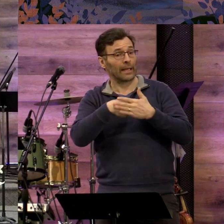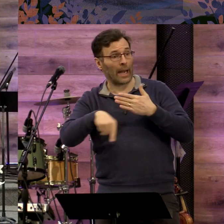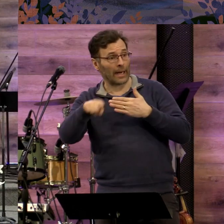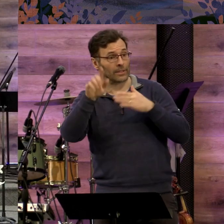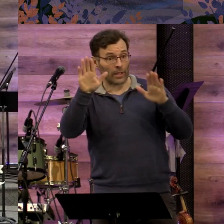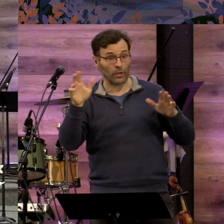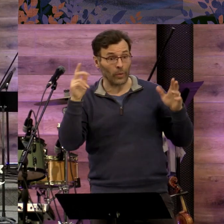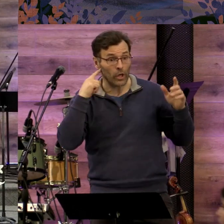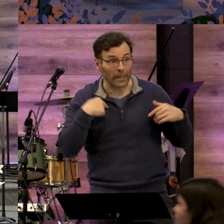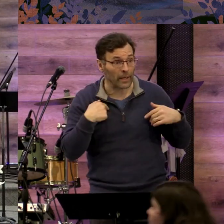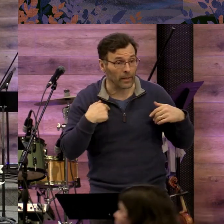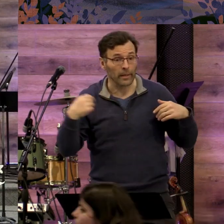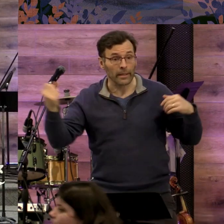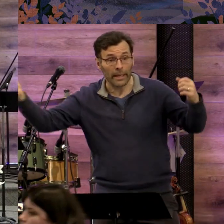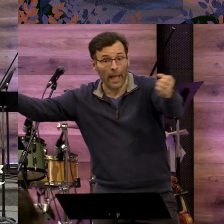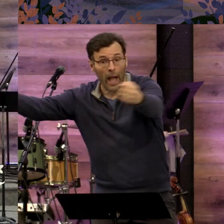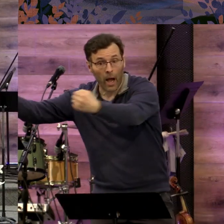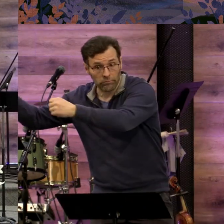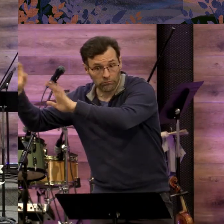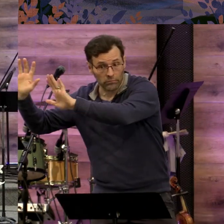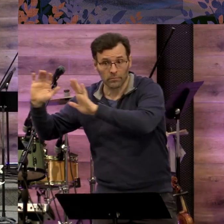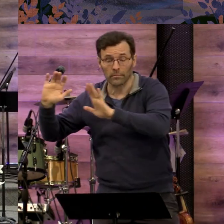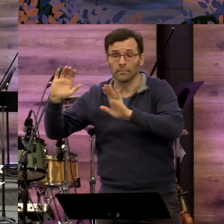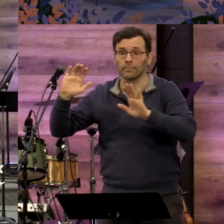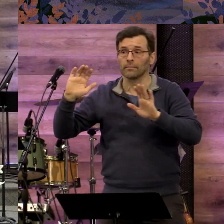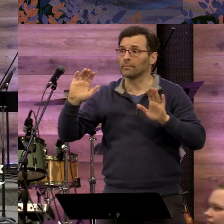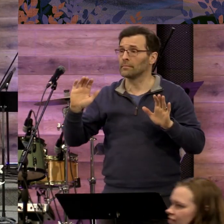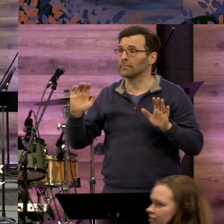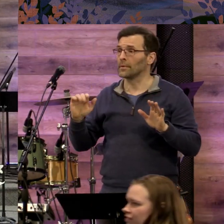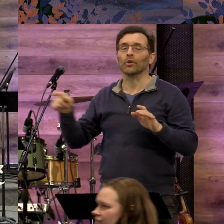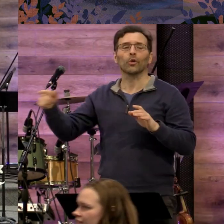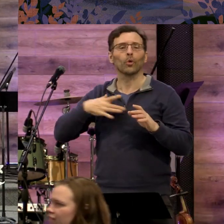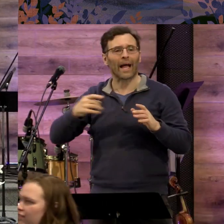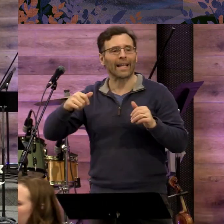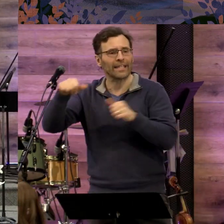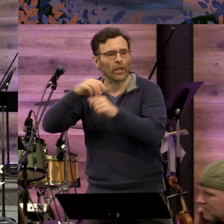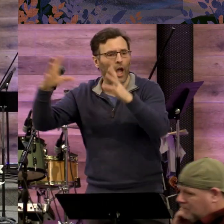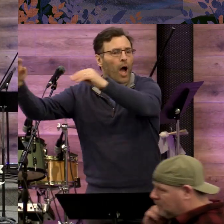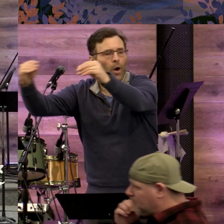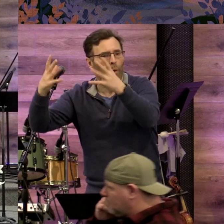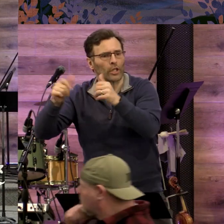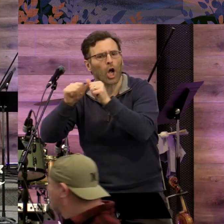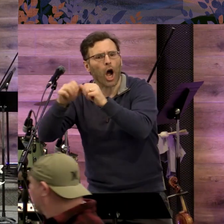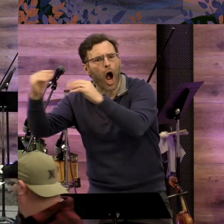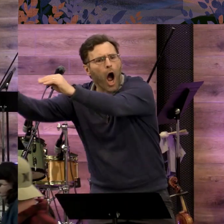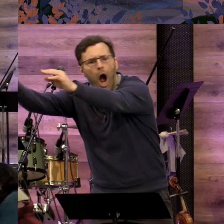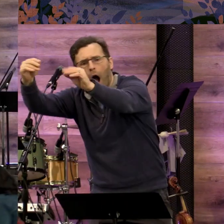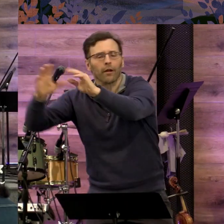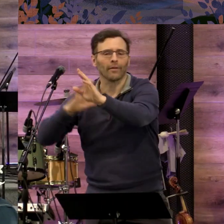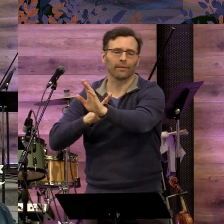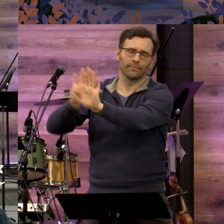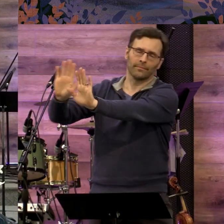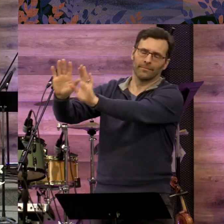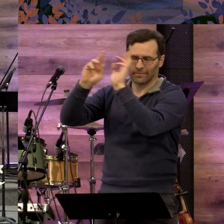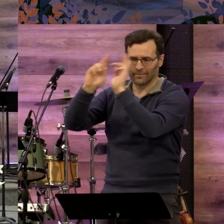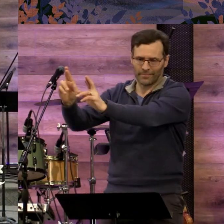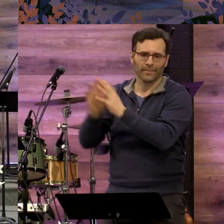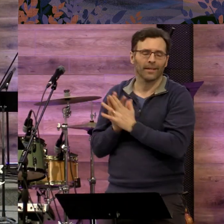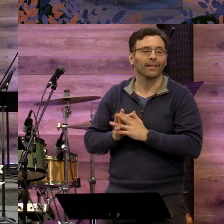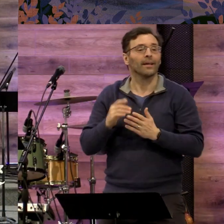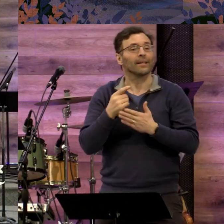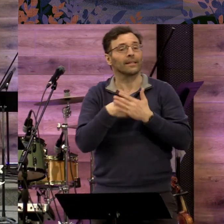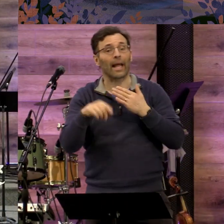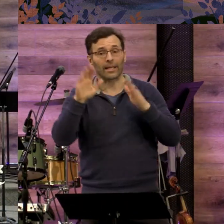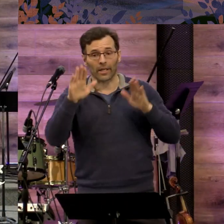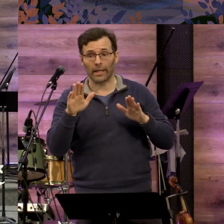can you guys hear me? Yeah. Okay. You just actually like each other and want to talk? I get it. It's all good. Next Sunday, after